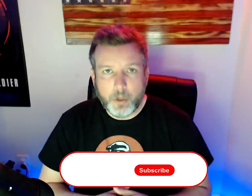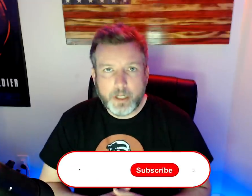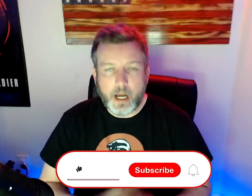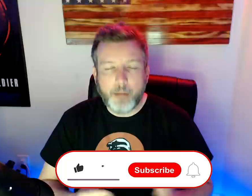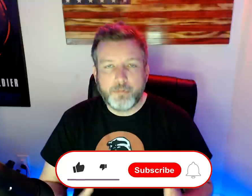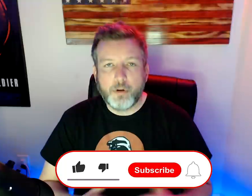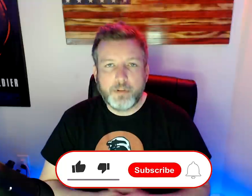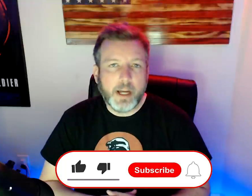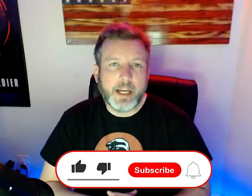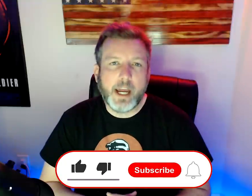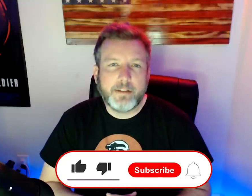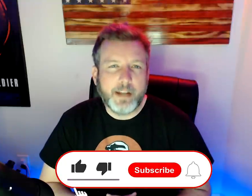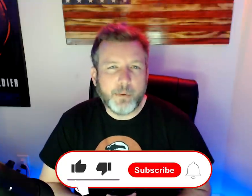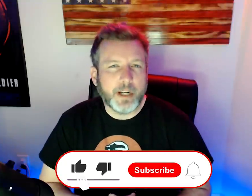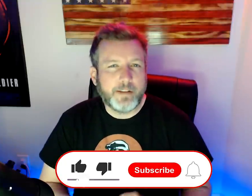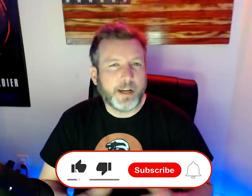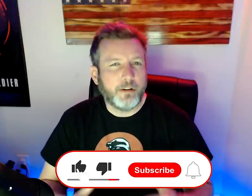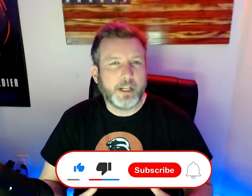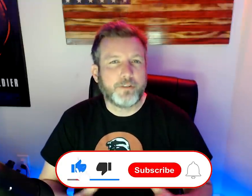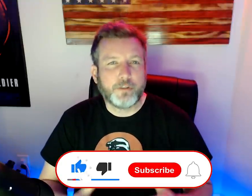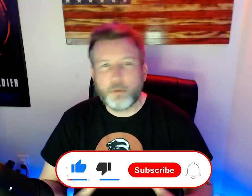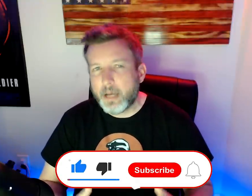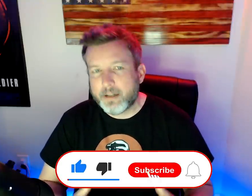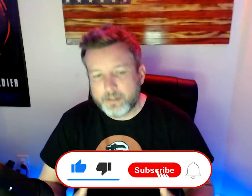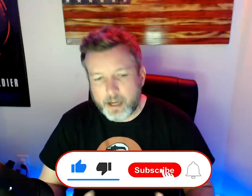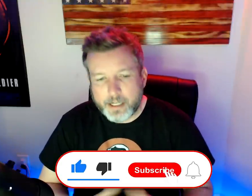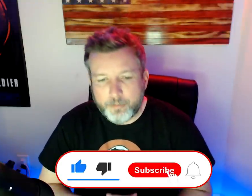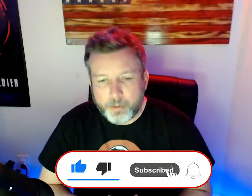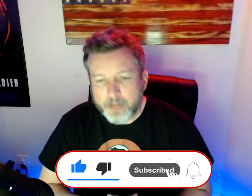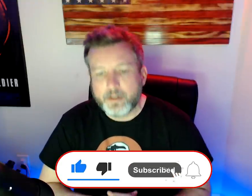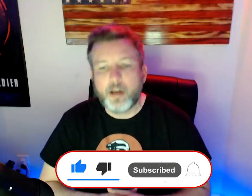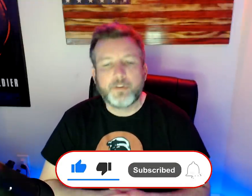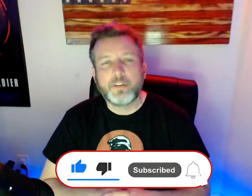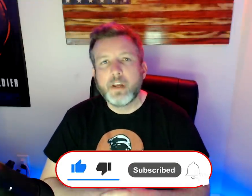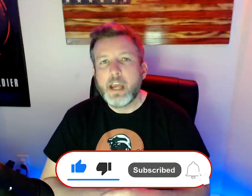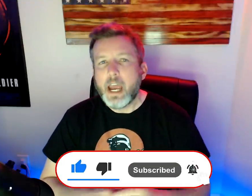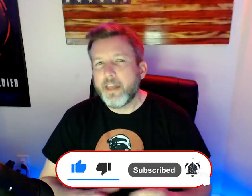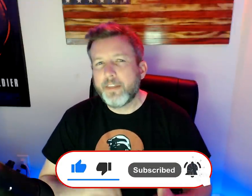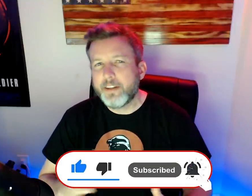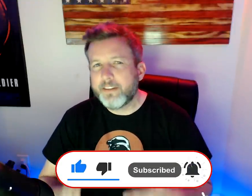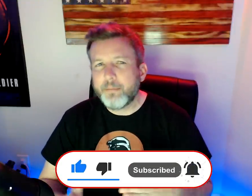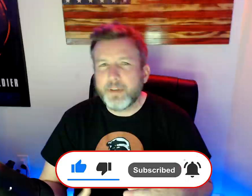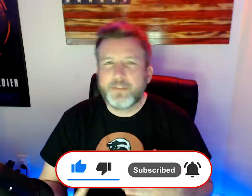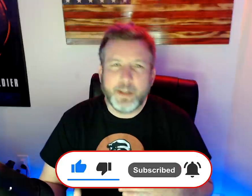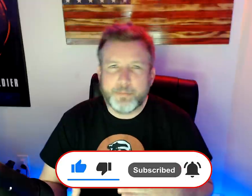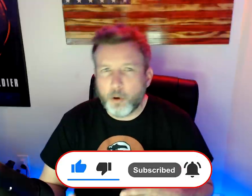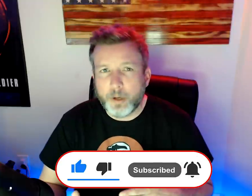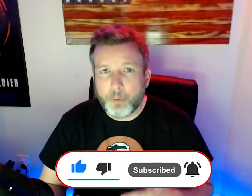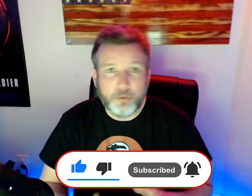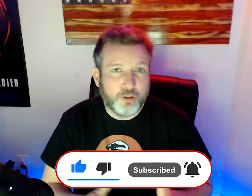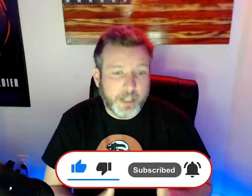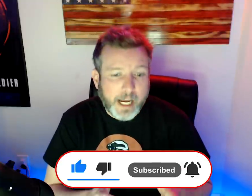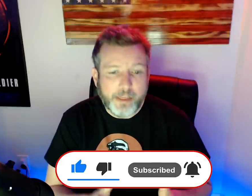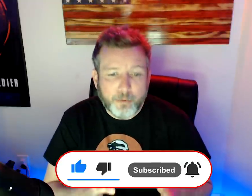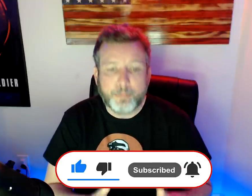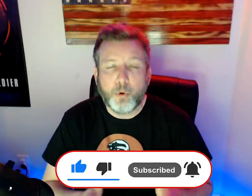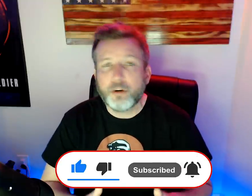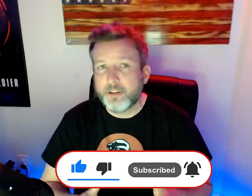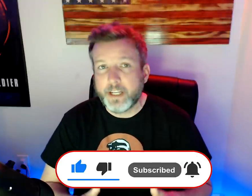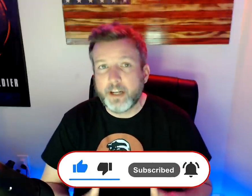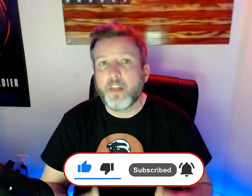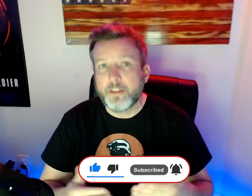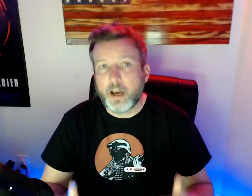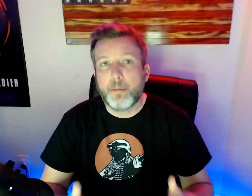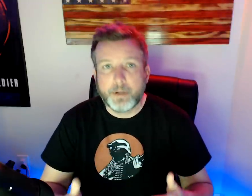back, everyone. I'm Dronetek, and today we're going to take a look at Circleback Psaki's press conference and the deceptive tiptoeing both she and the